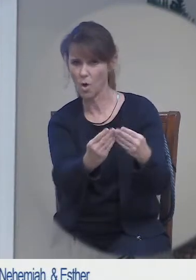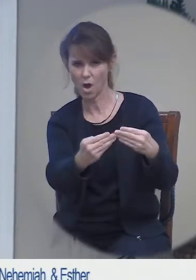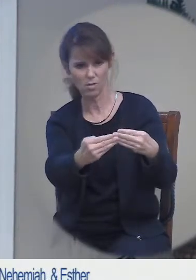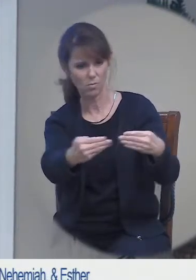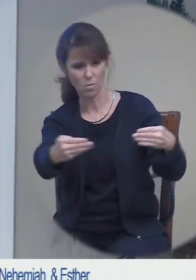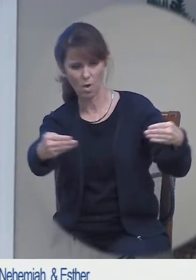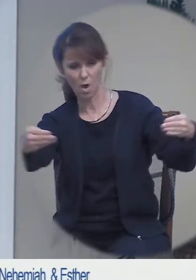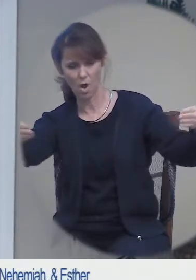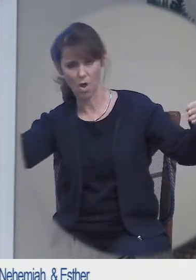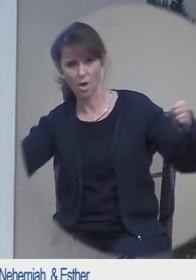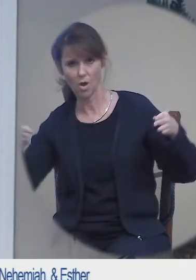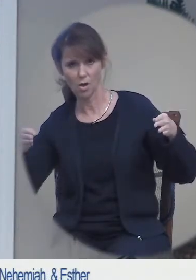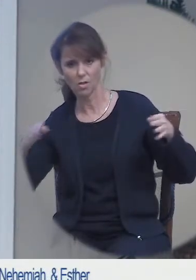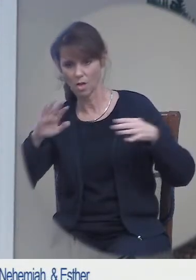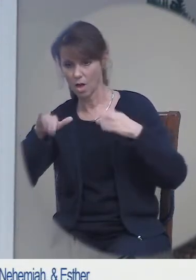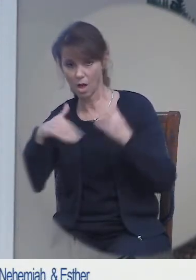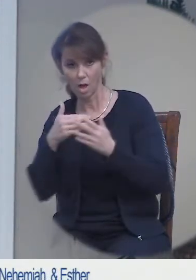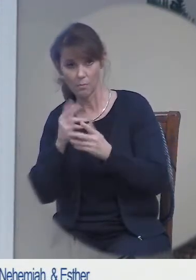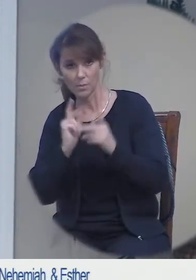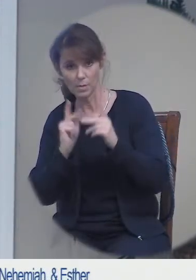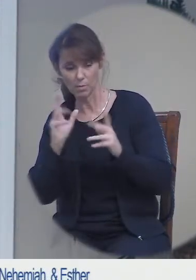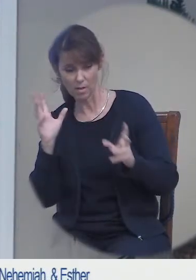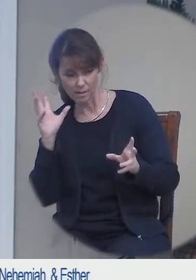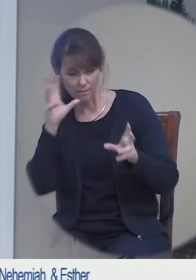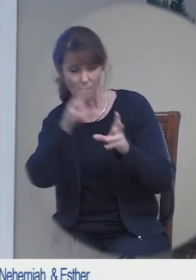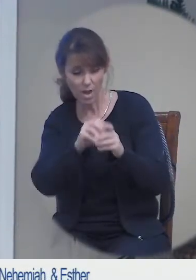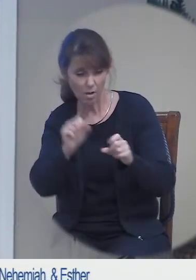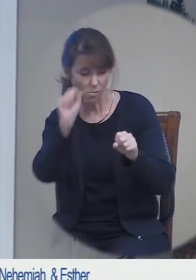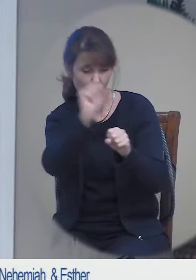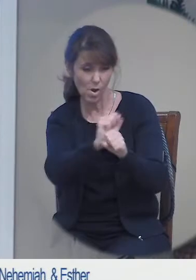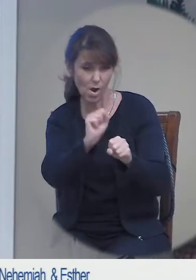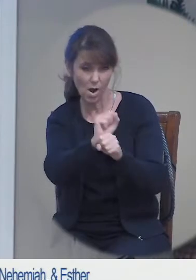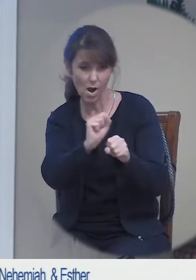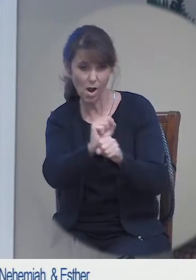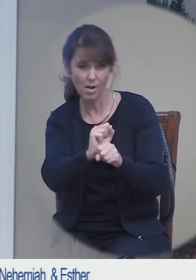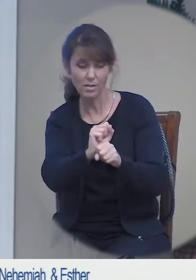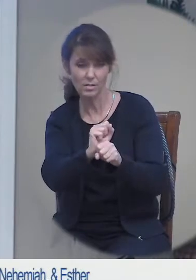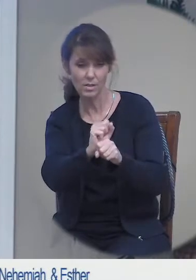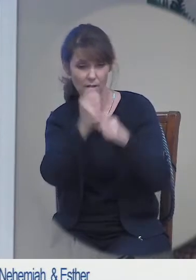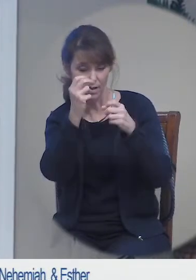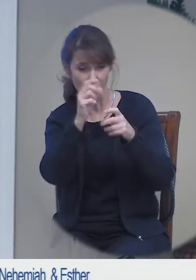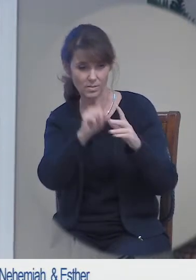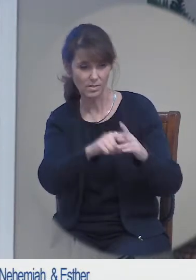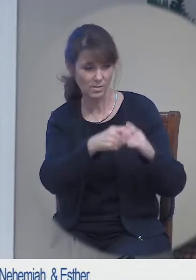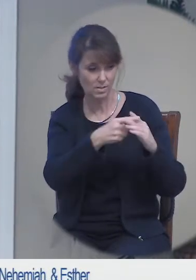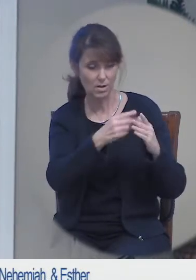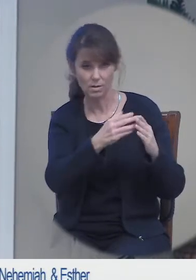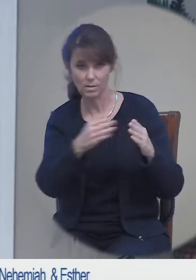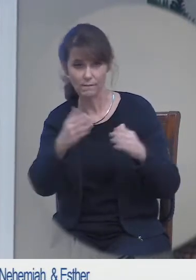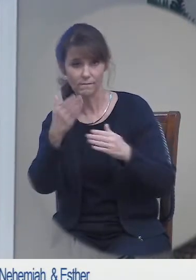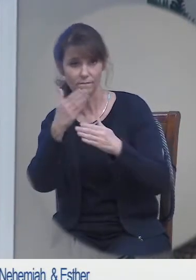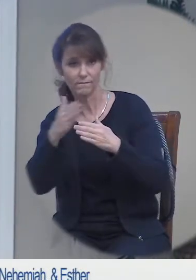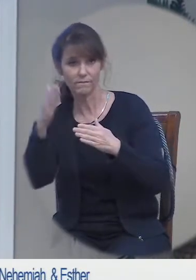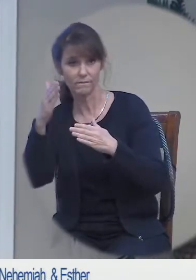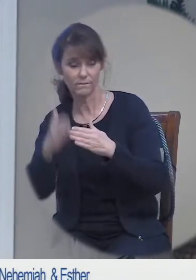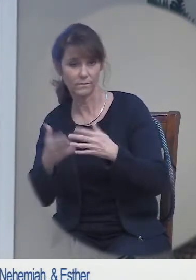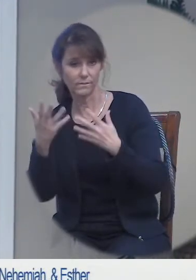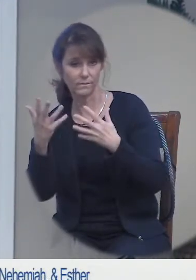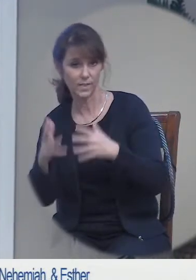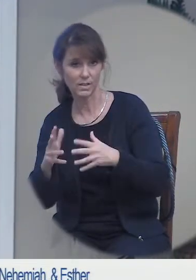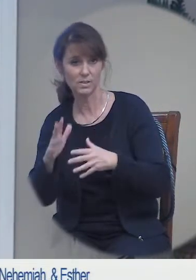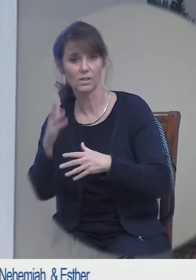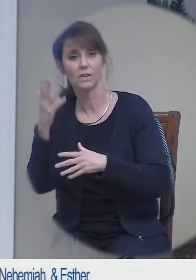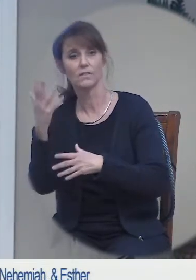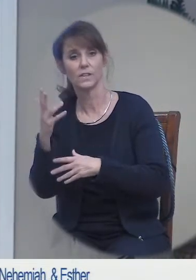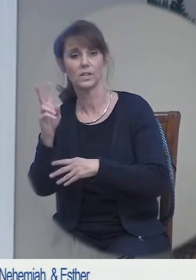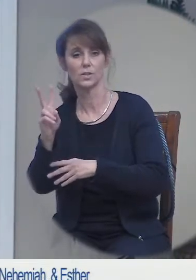everybody bought into the work. But notice ultimately who they said in end of verse 16, this work had been accomplished with the